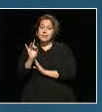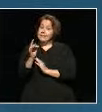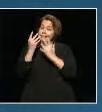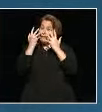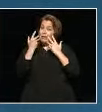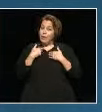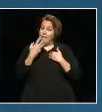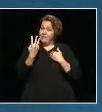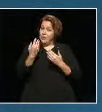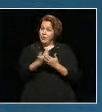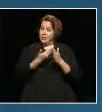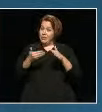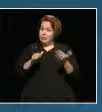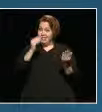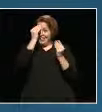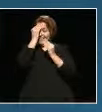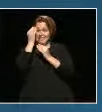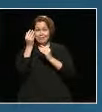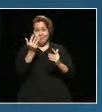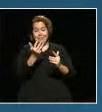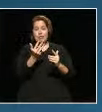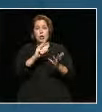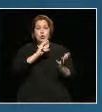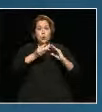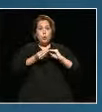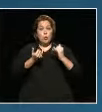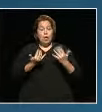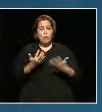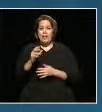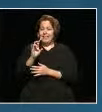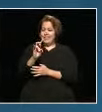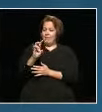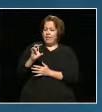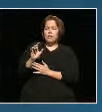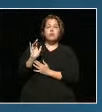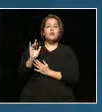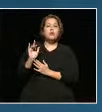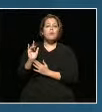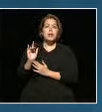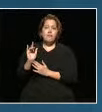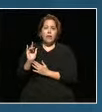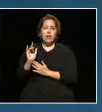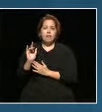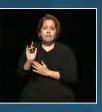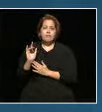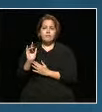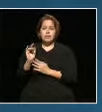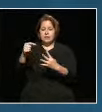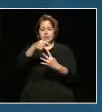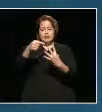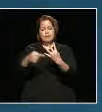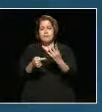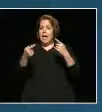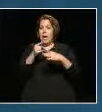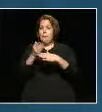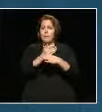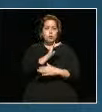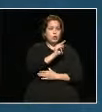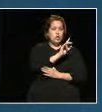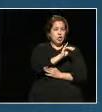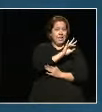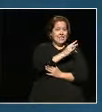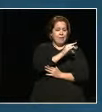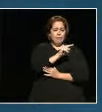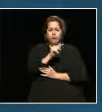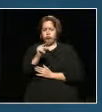unfortunately have 4 new deaths to report. That brings our total to 725. These deaths occurred between July